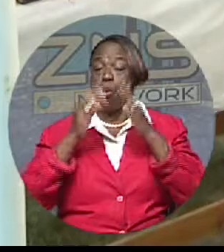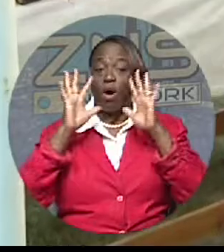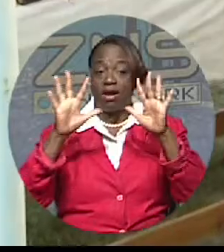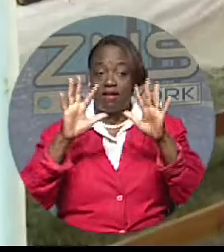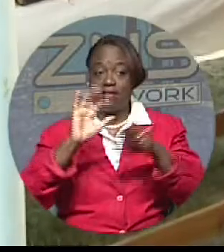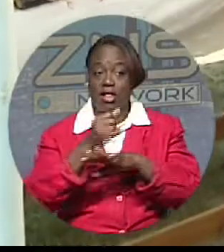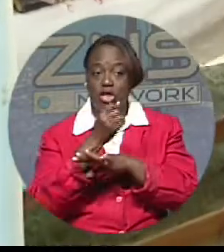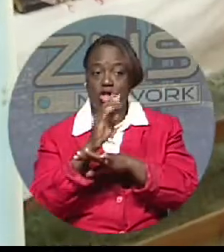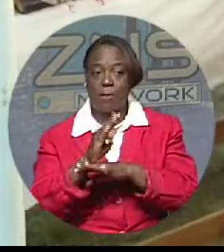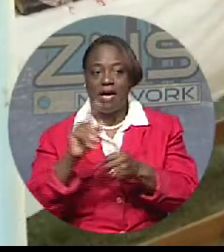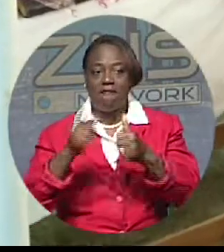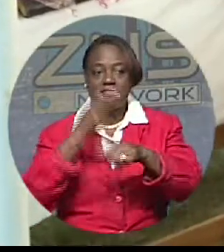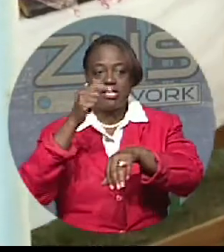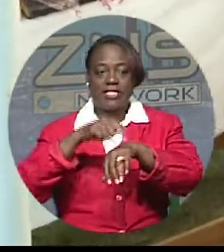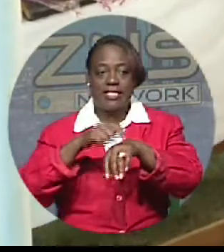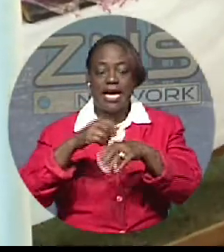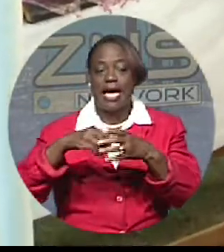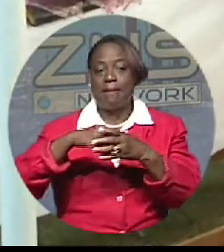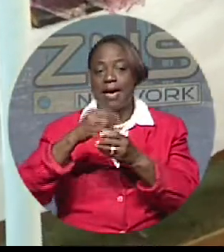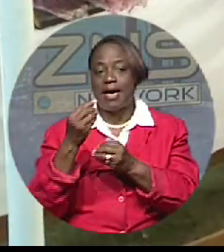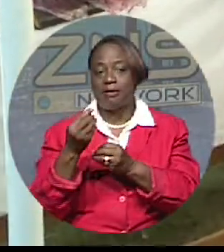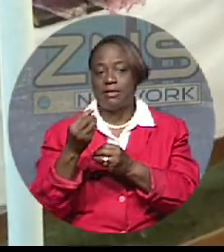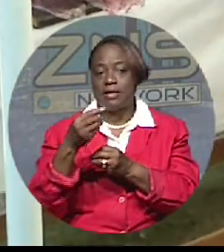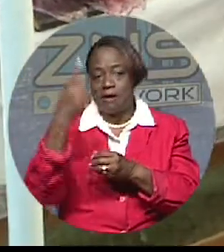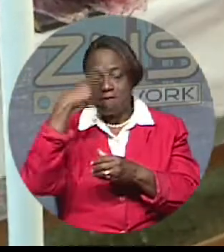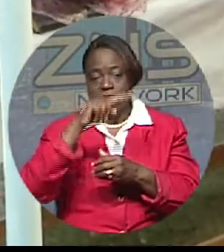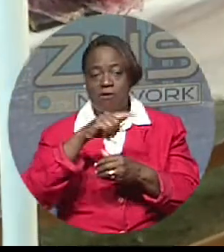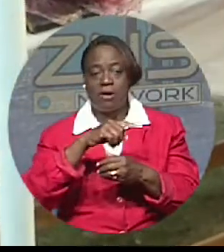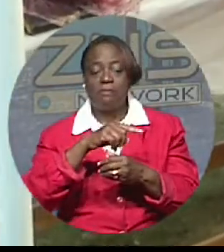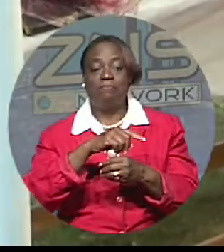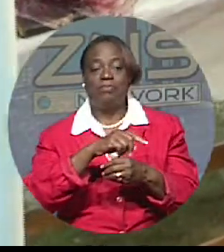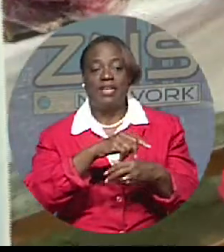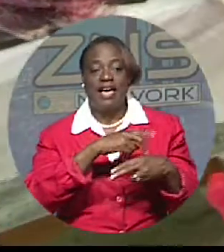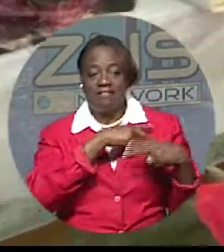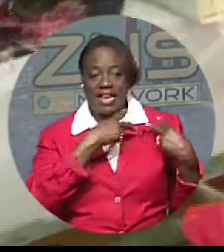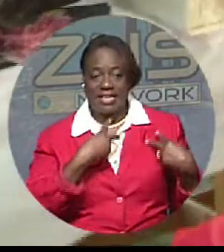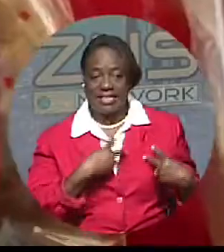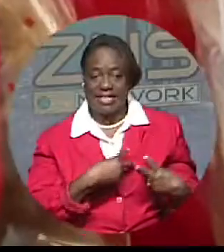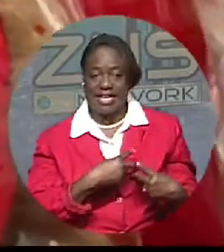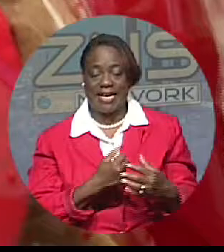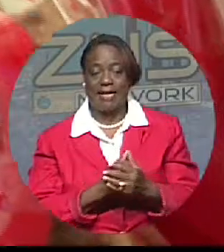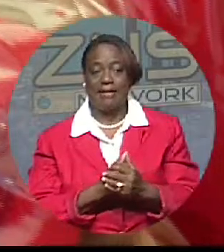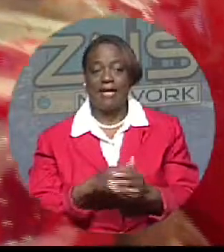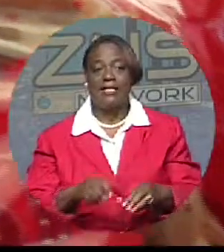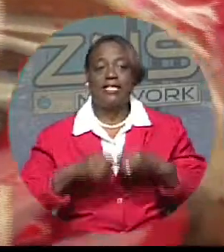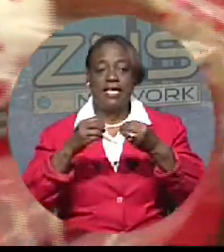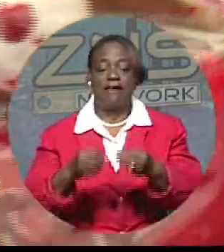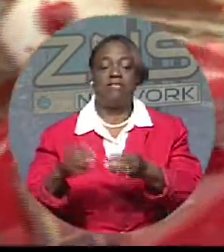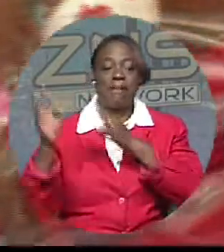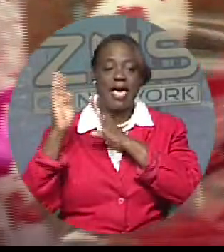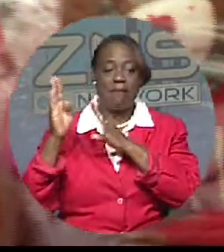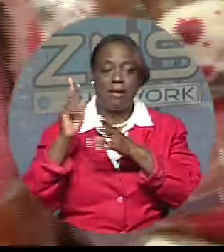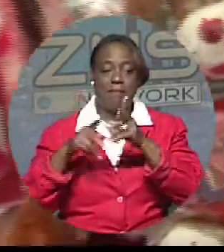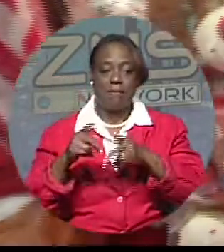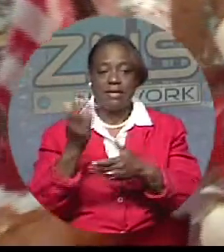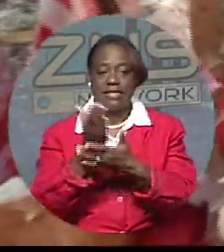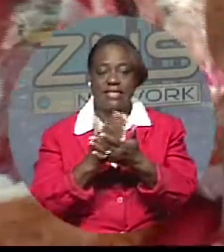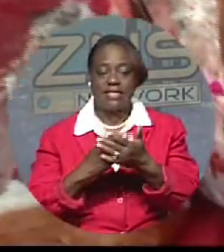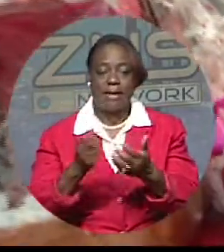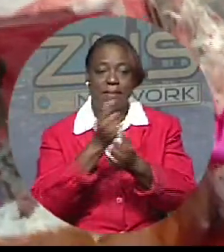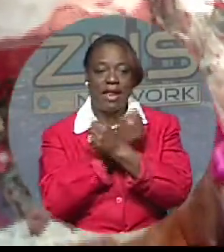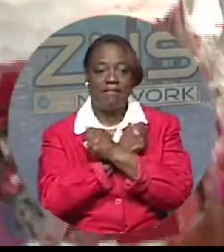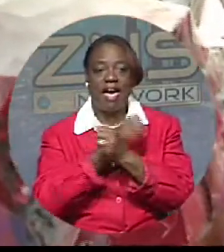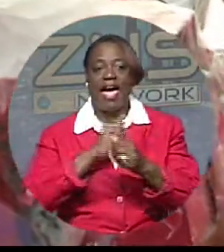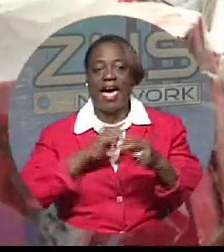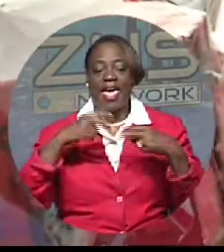for Valentine. And I'm just happy to, to cater to our Bahamian people, to give them, for them to share some love. I have this beautiful gift